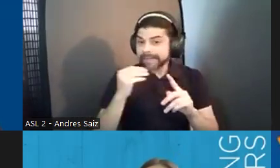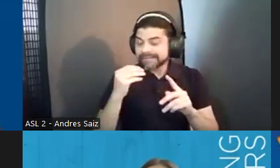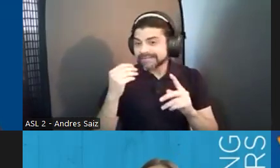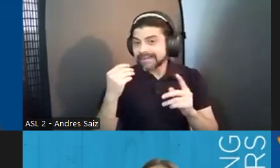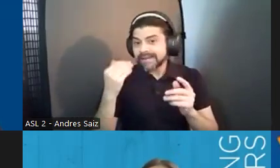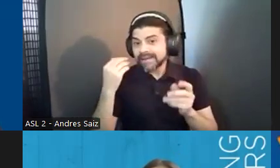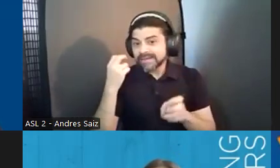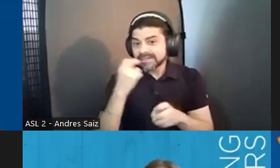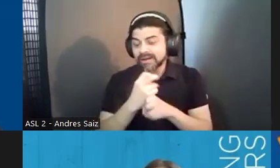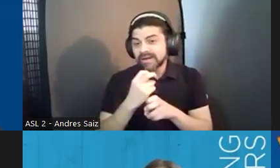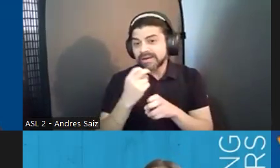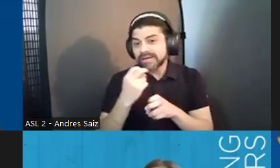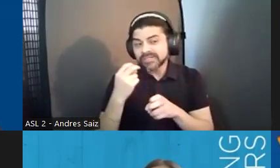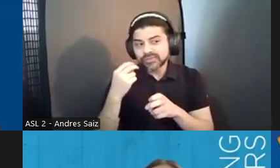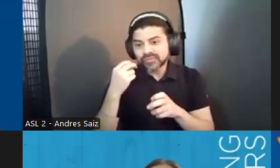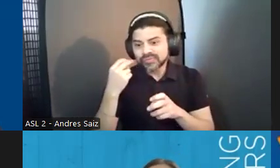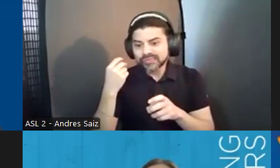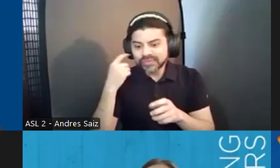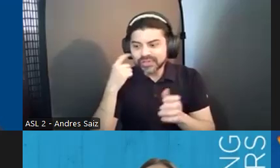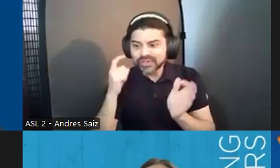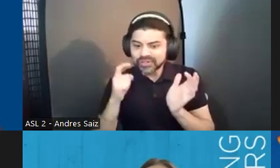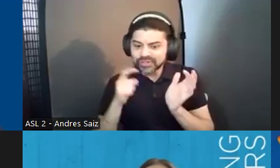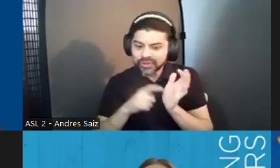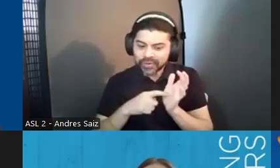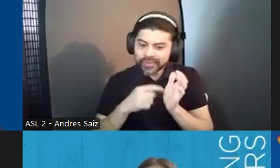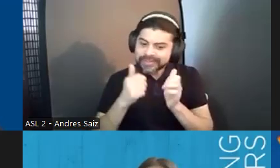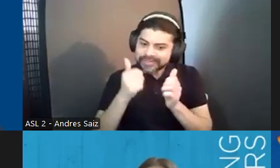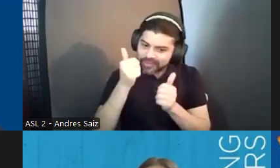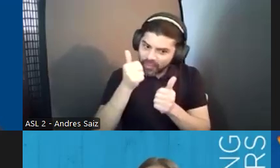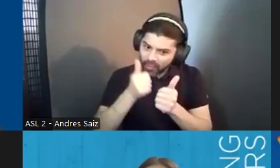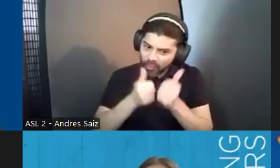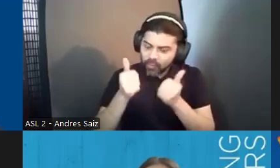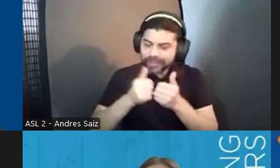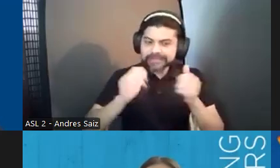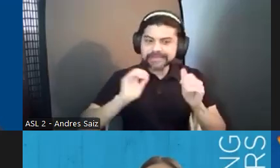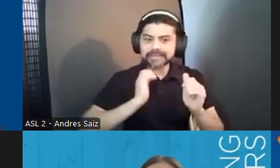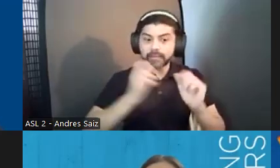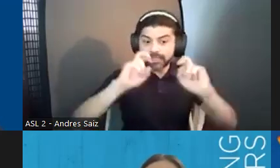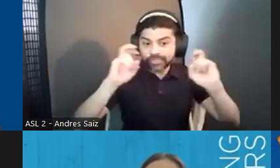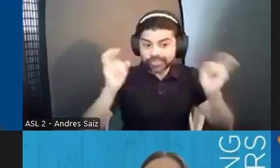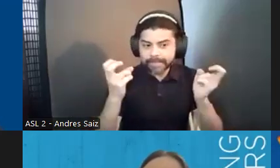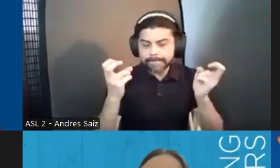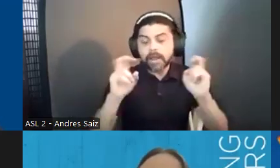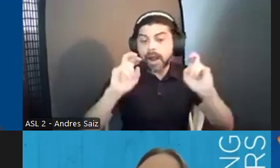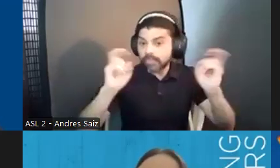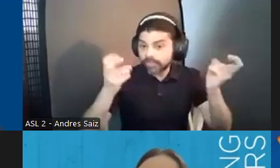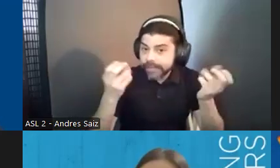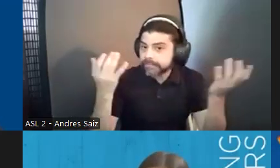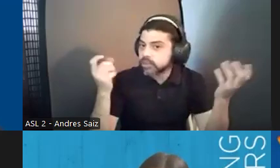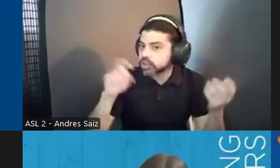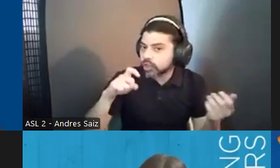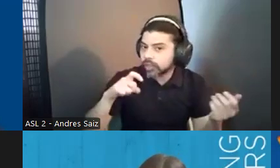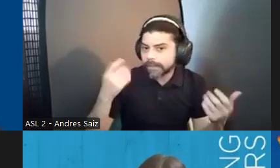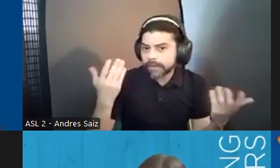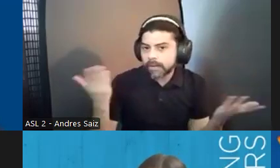years of progress. So really distilling what, the theme of this year's annual report is what matters most, and really being